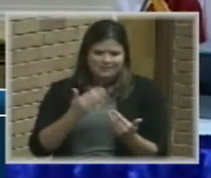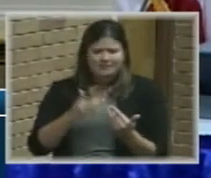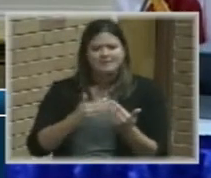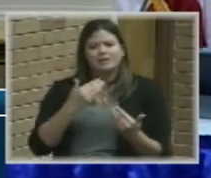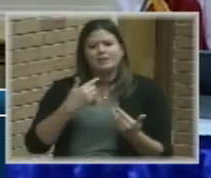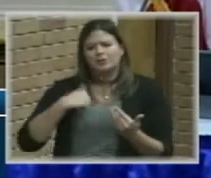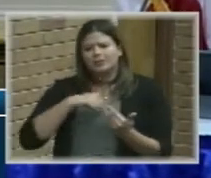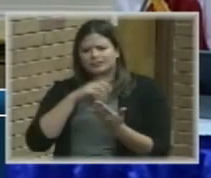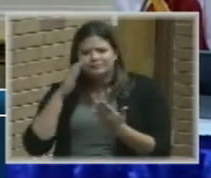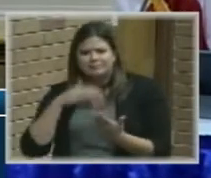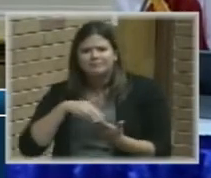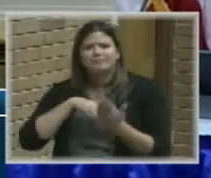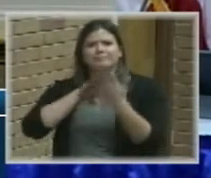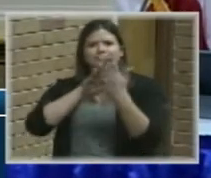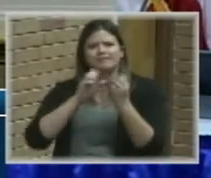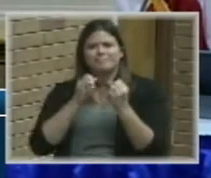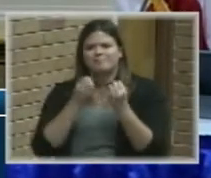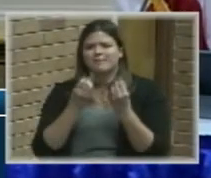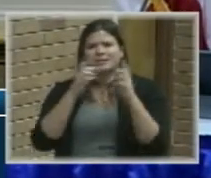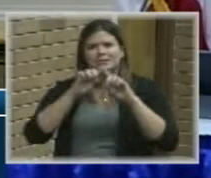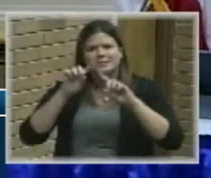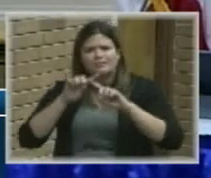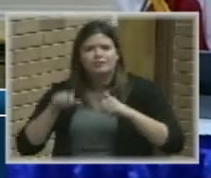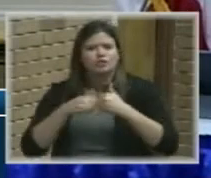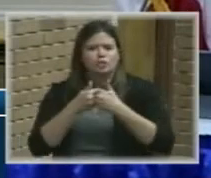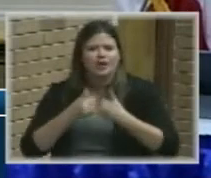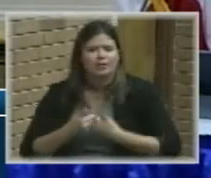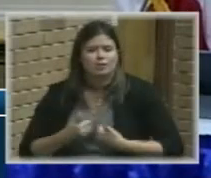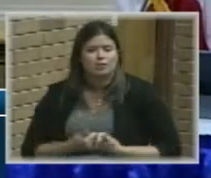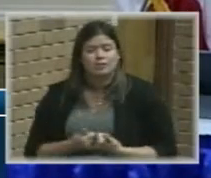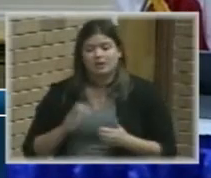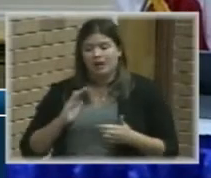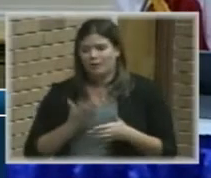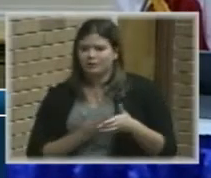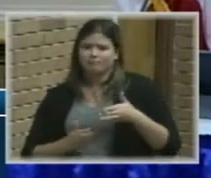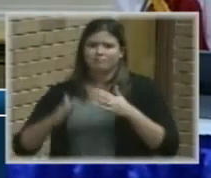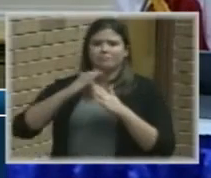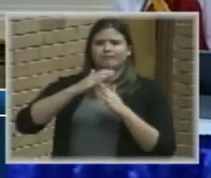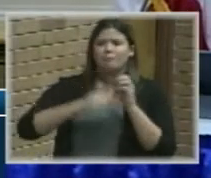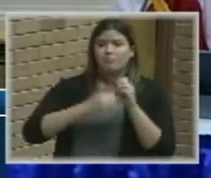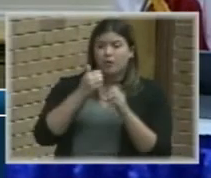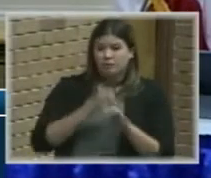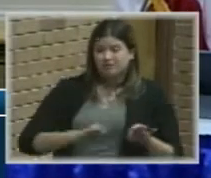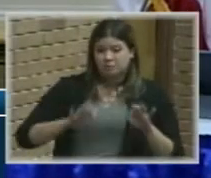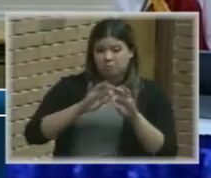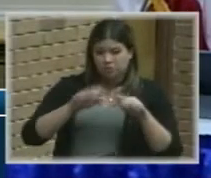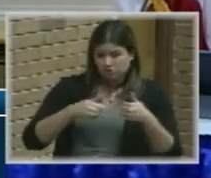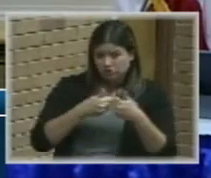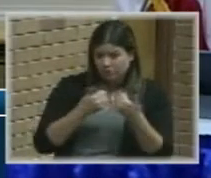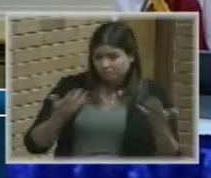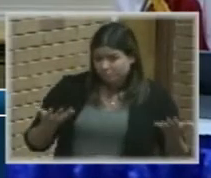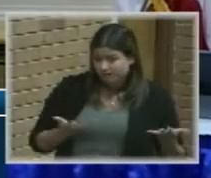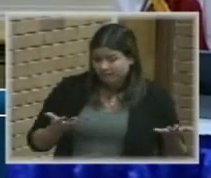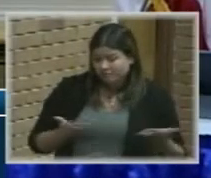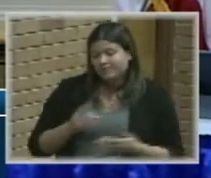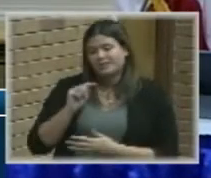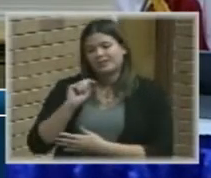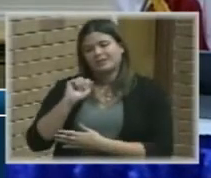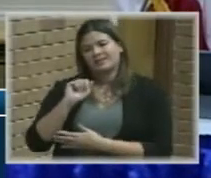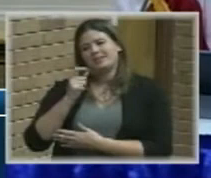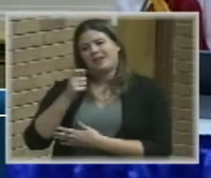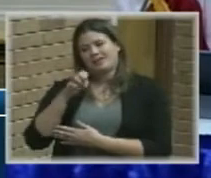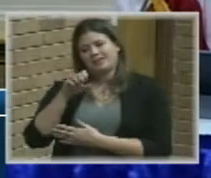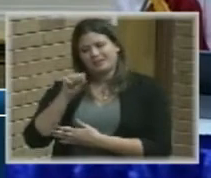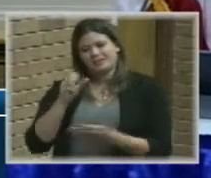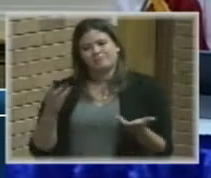a number of challenges. Probably our most important challenge is Brighton's tax base